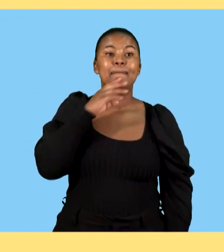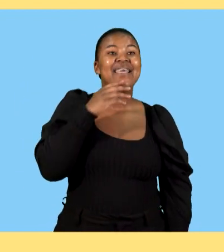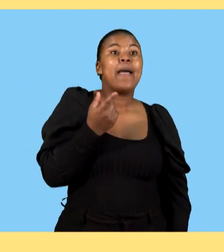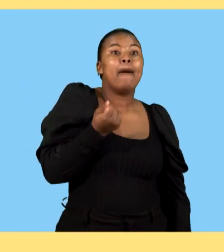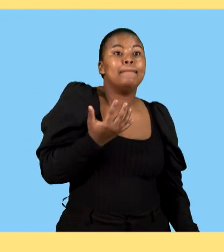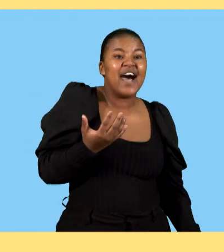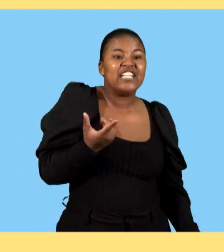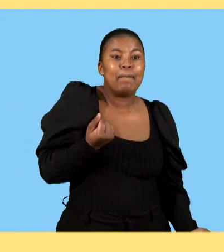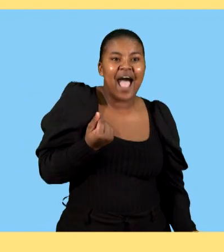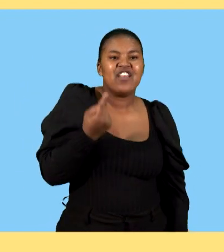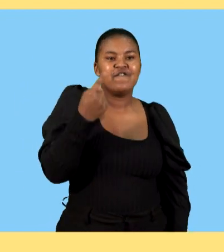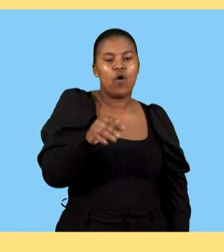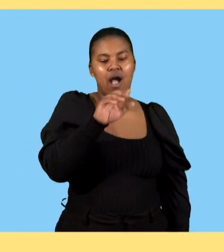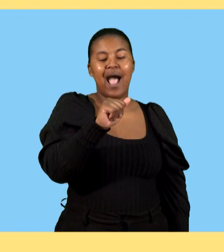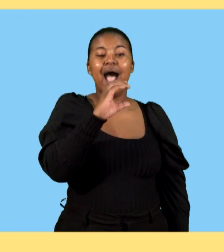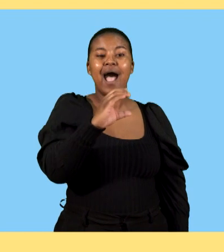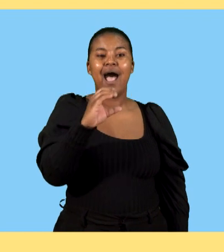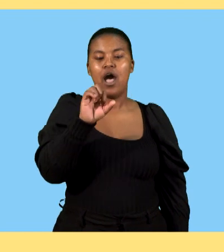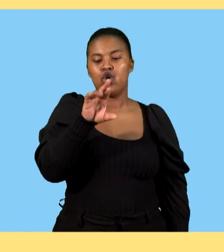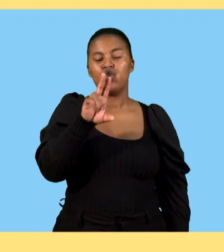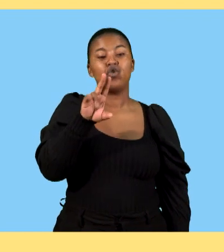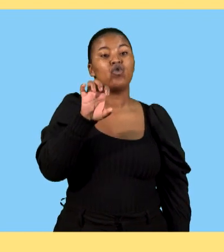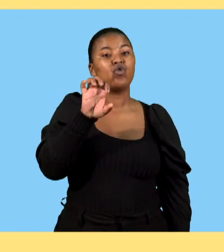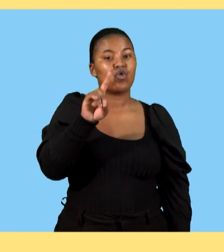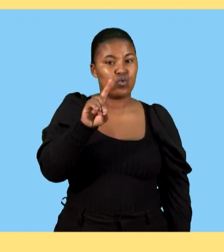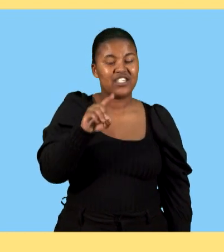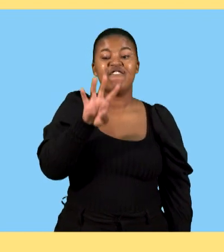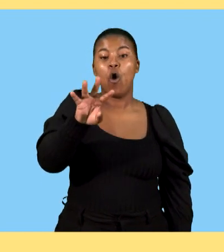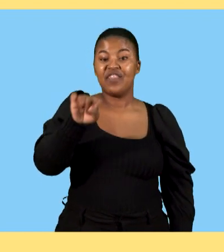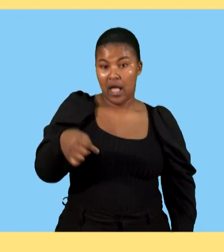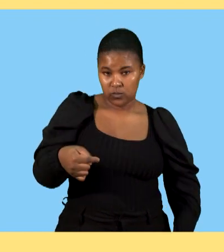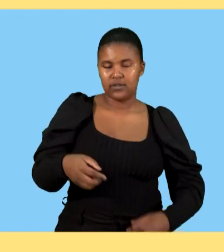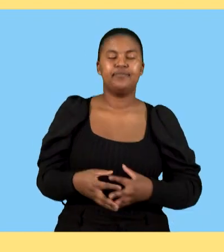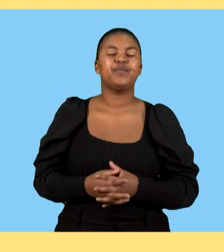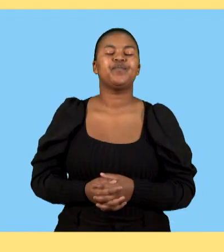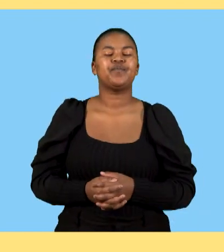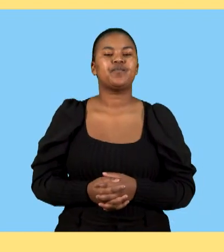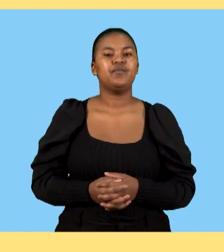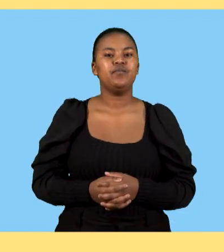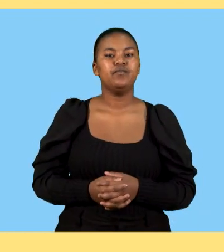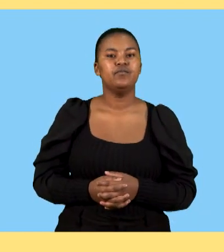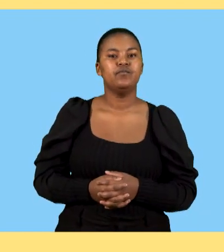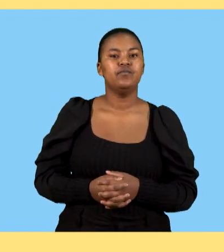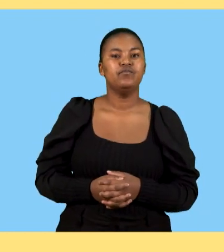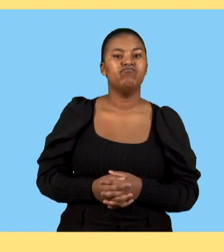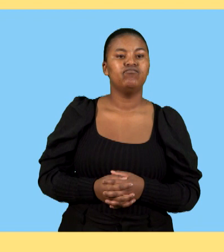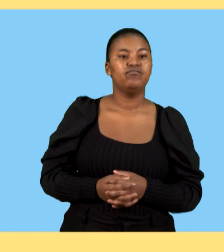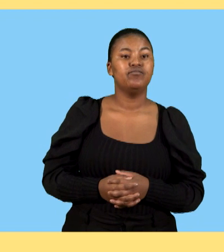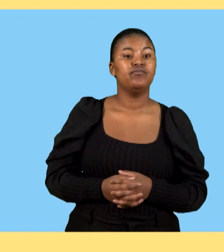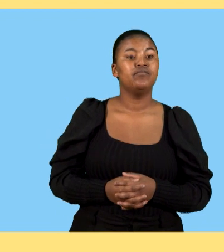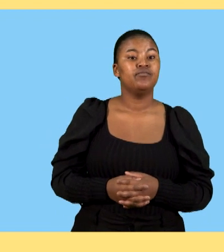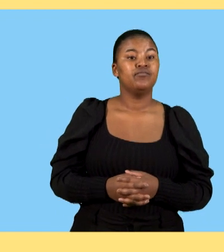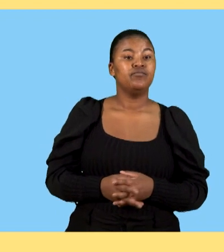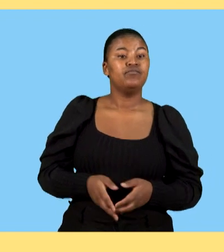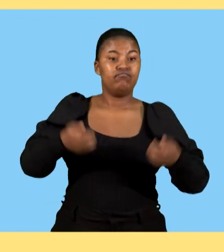So we debit it in our insurance, and then it's 4,000. Then we come to the accrued expense.